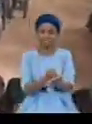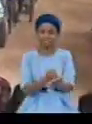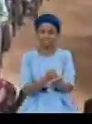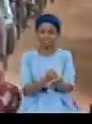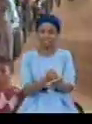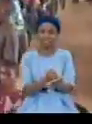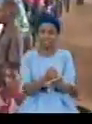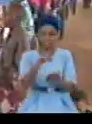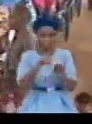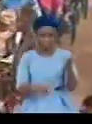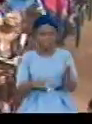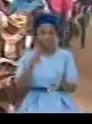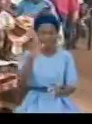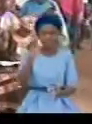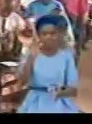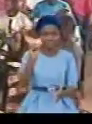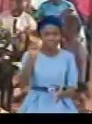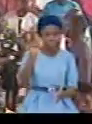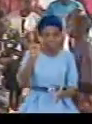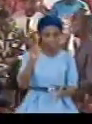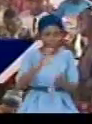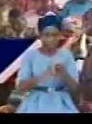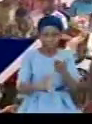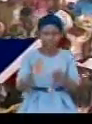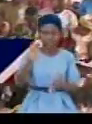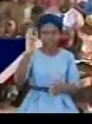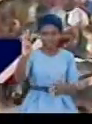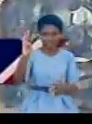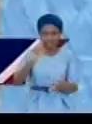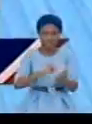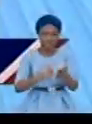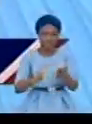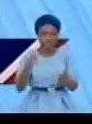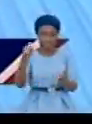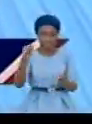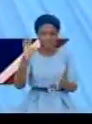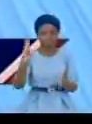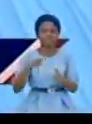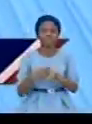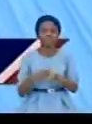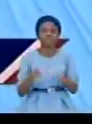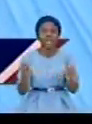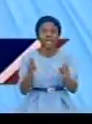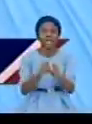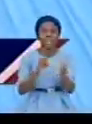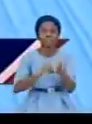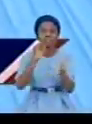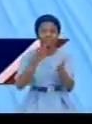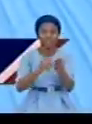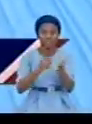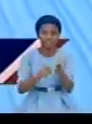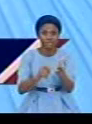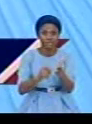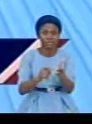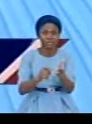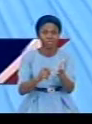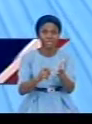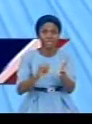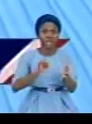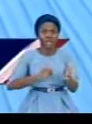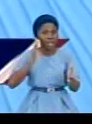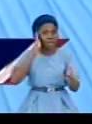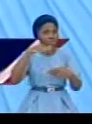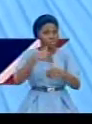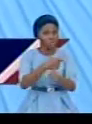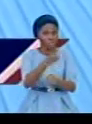Romans chapter 4, verse 17, as it is written, I have made thee a father of many